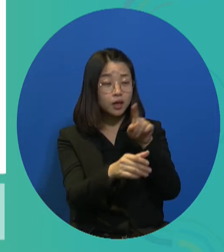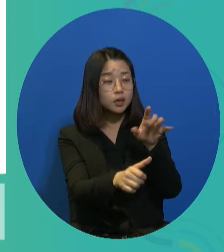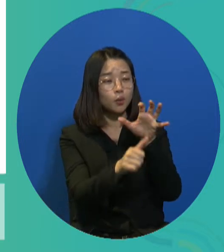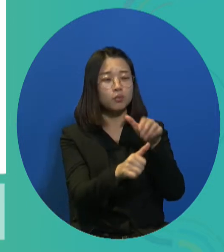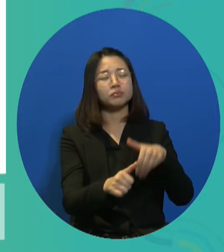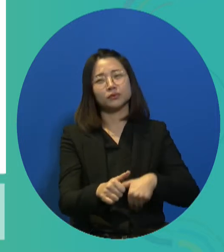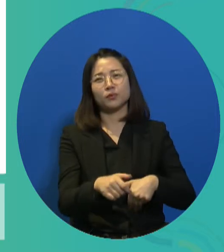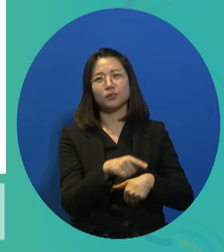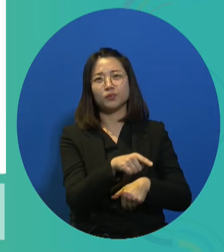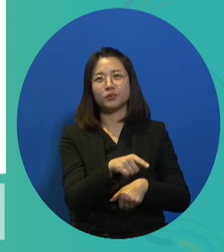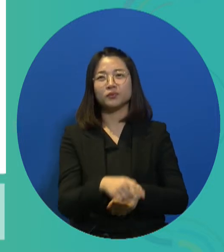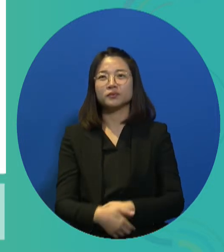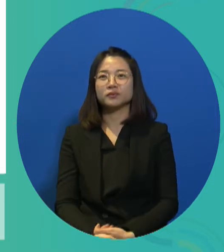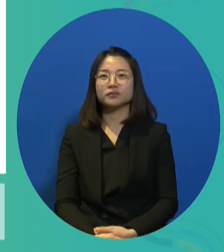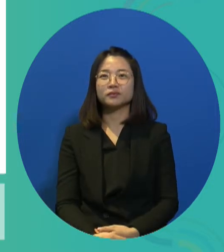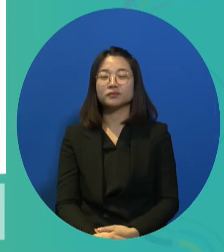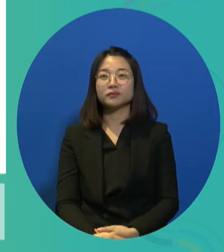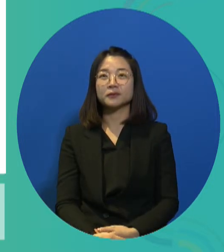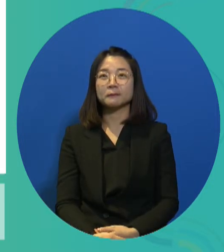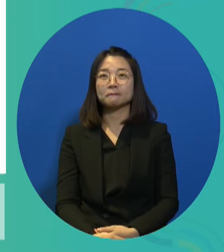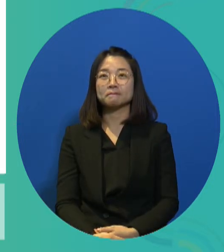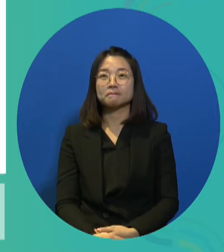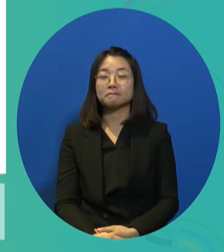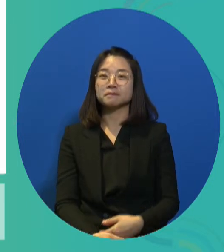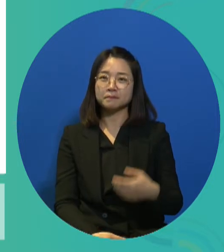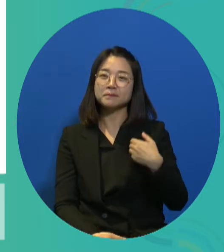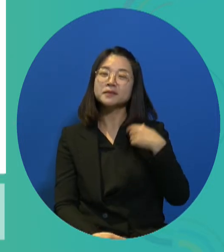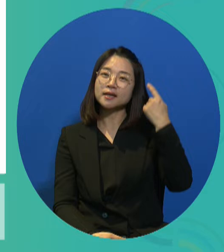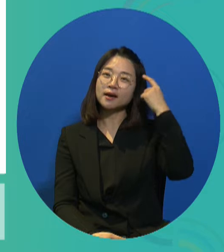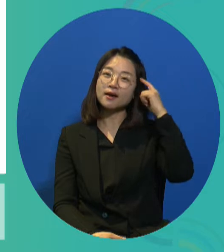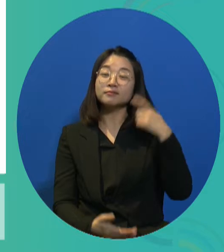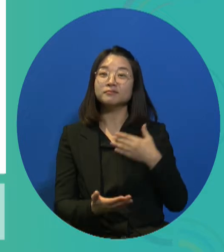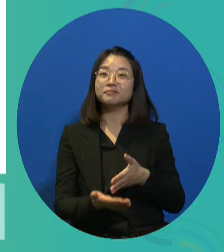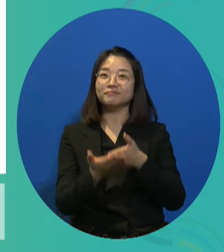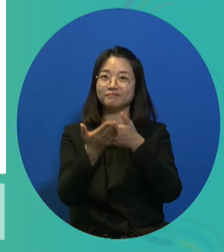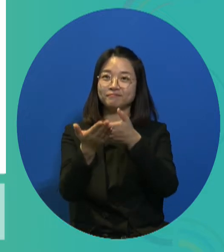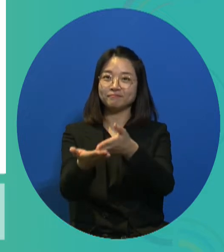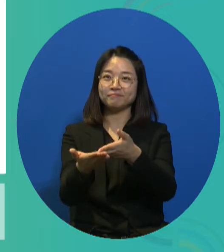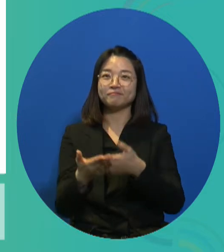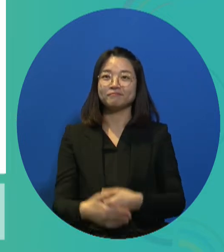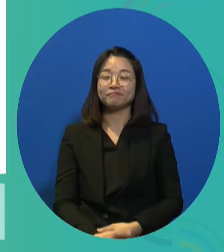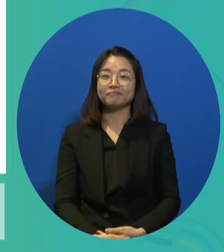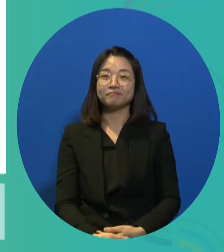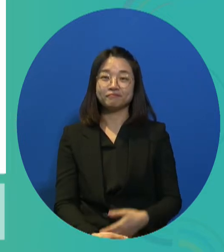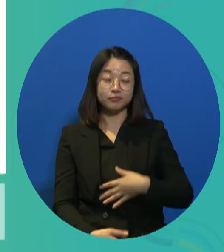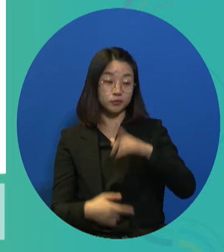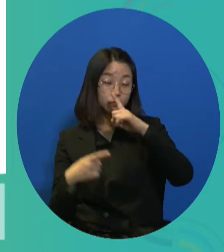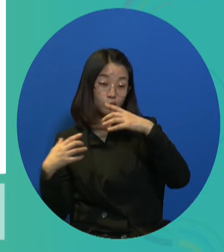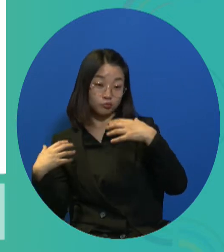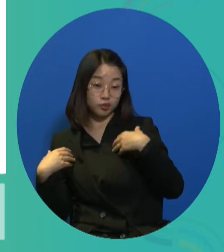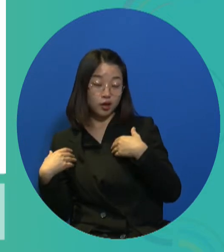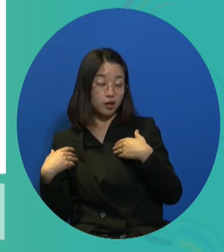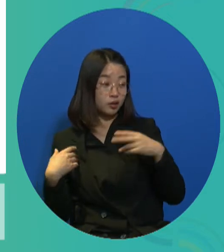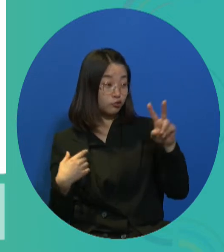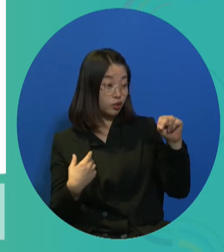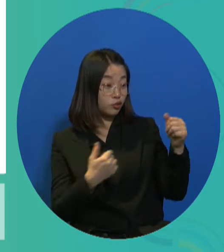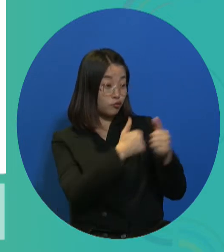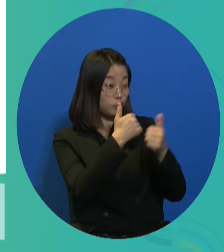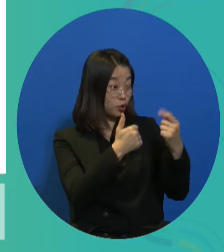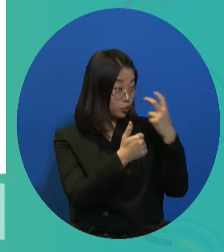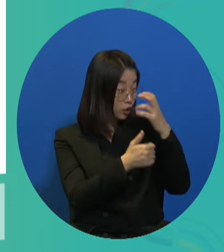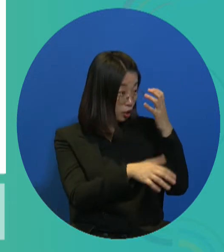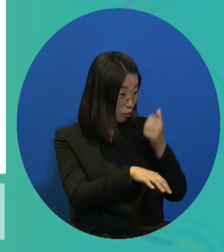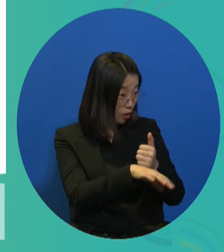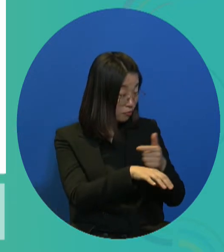for how to respond to any attempts to discredit findings by the committee that aren't convenient for the government, but also